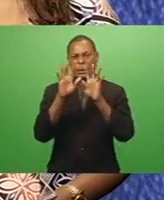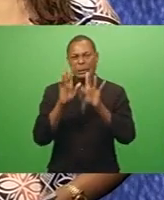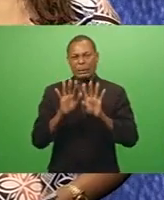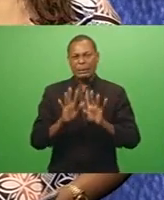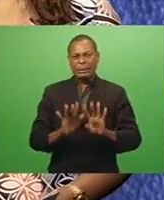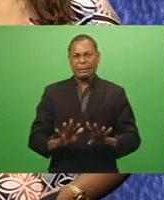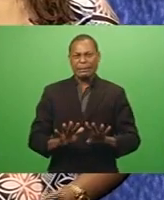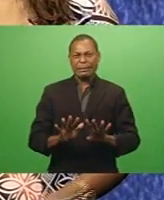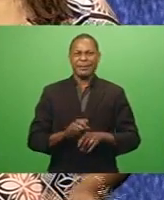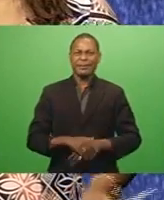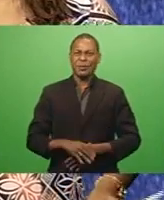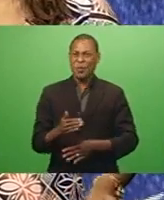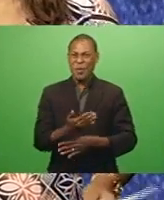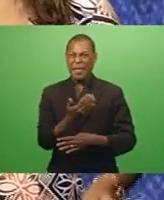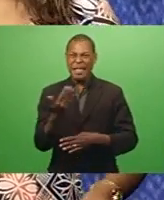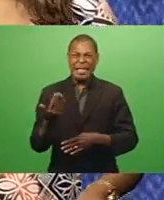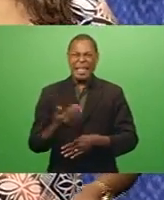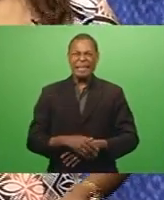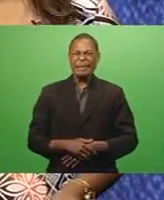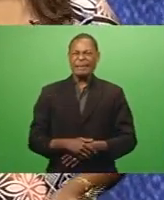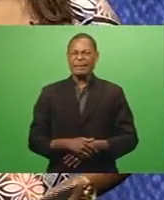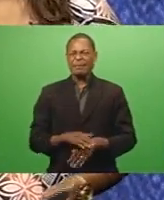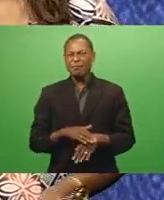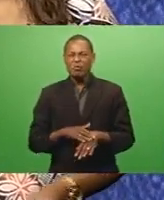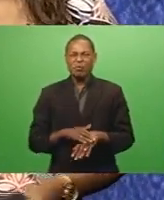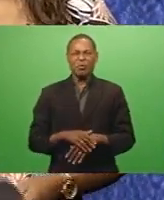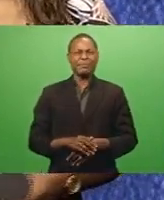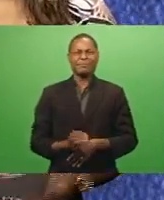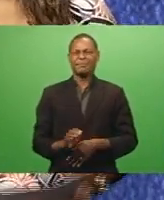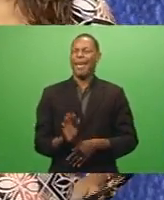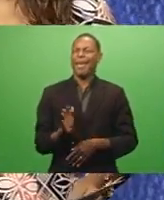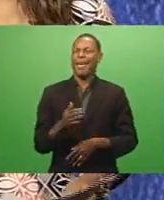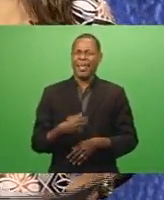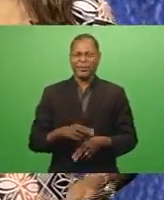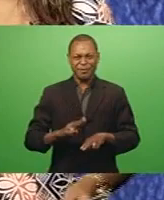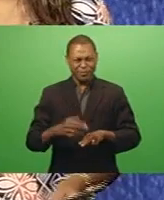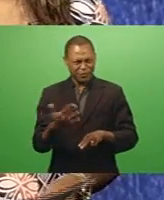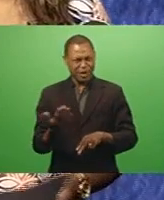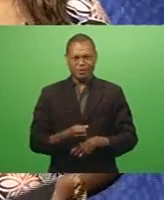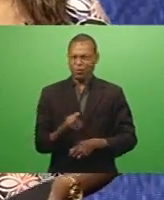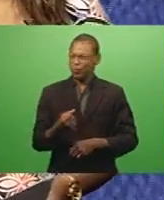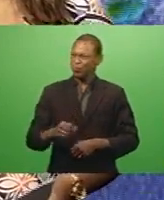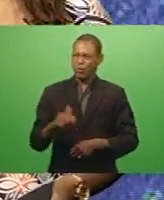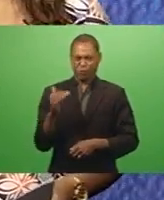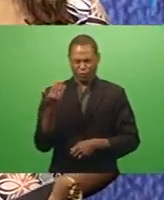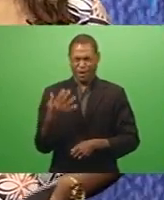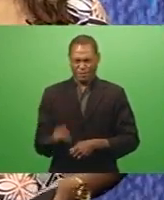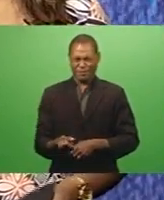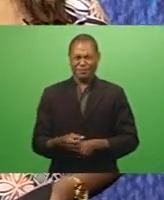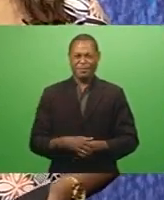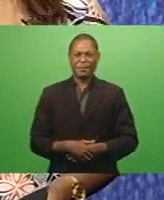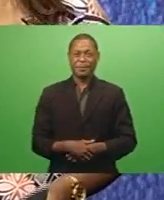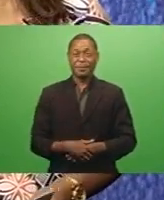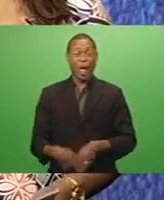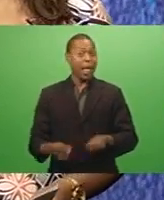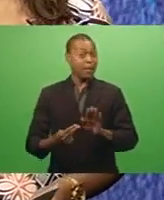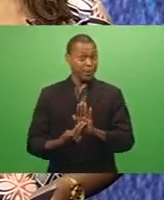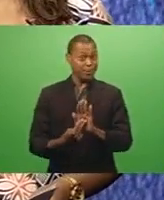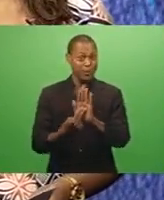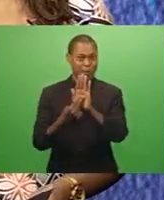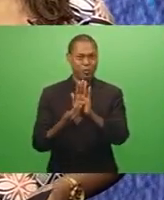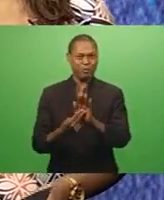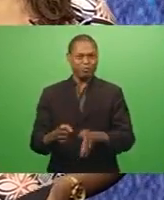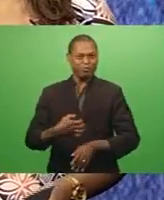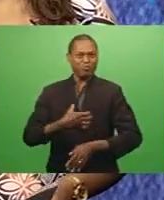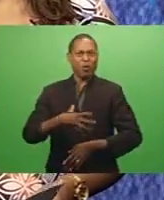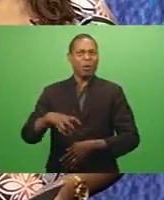so the day had a bit of blues. But hey, it's a Friday, so there's no room for dullness. And in the north, more sunshine